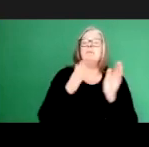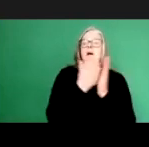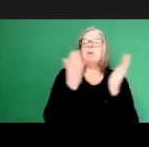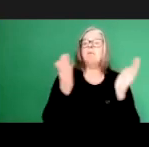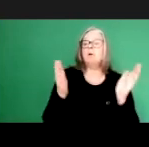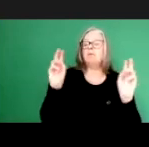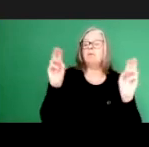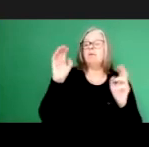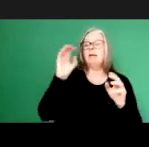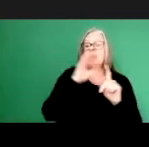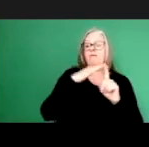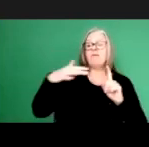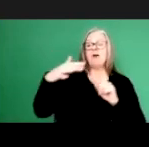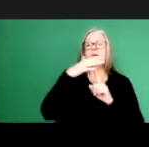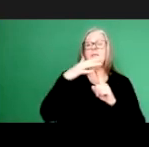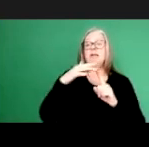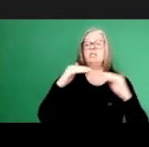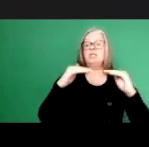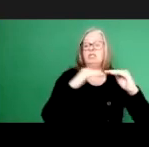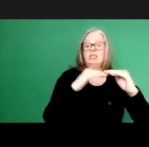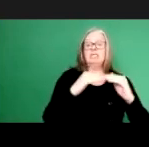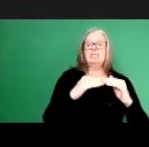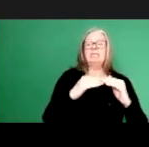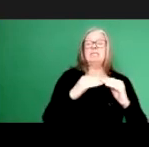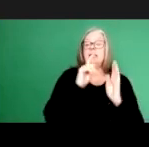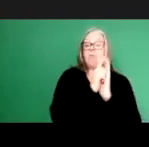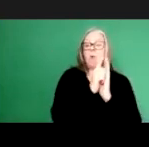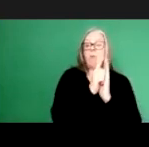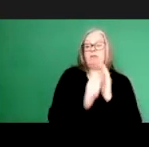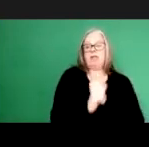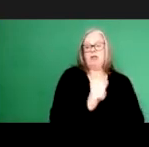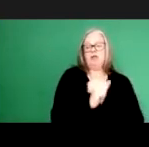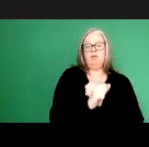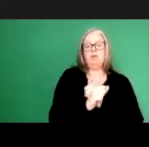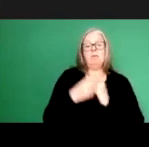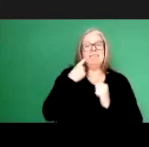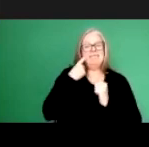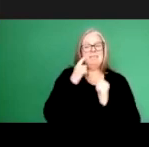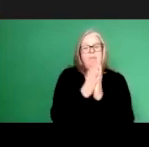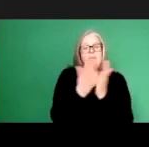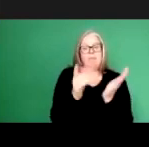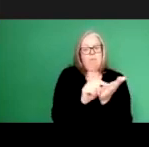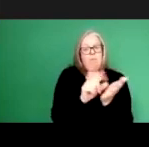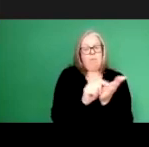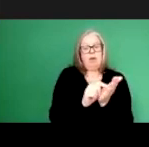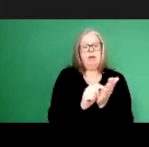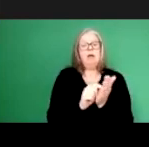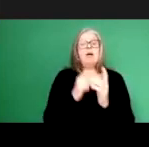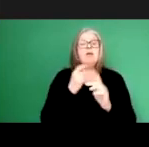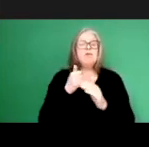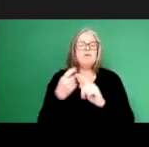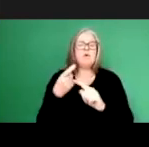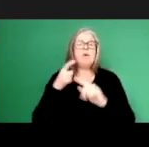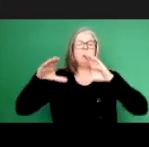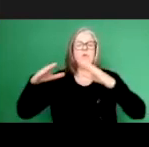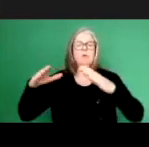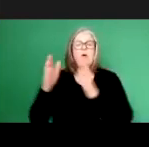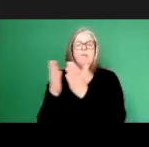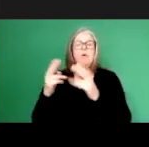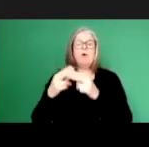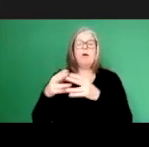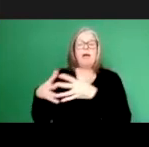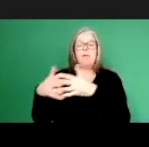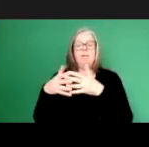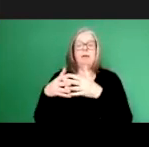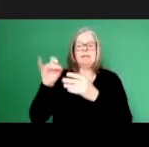this is, um, my most recent book, um, and it comes out of the American studies now series. Um, it's a short kind of